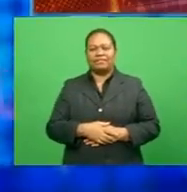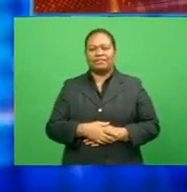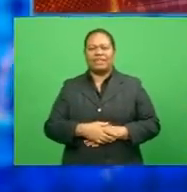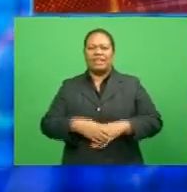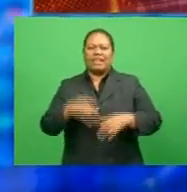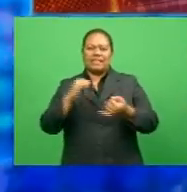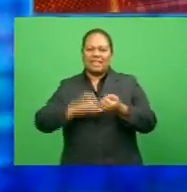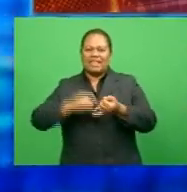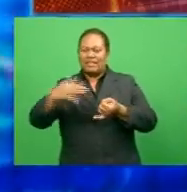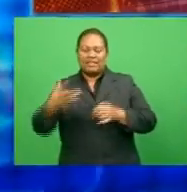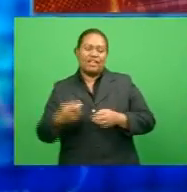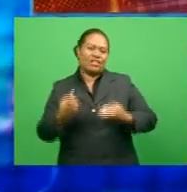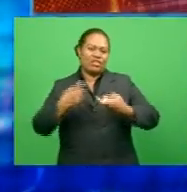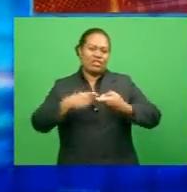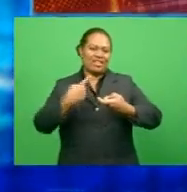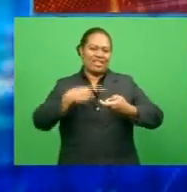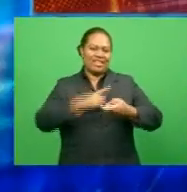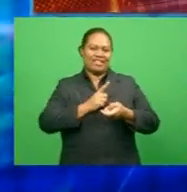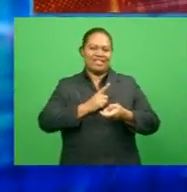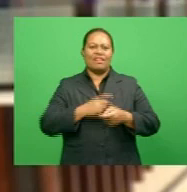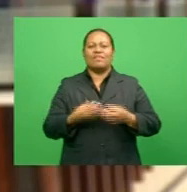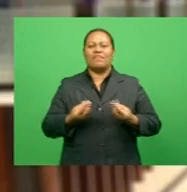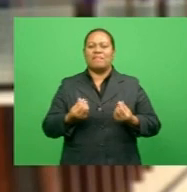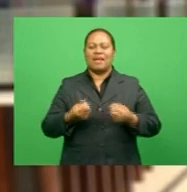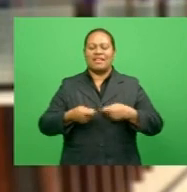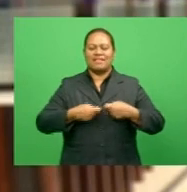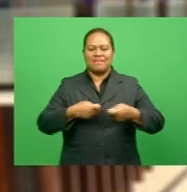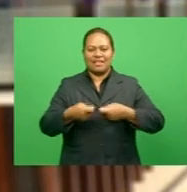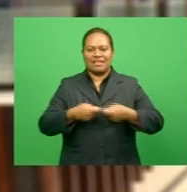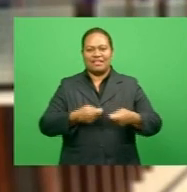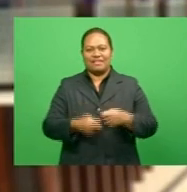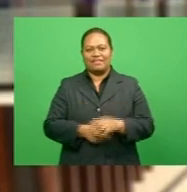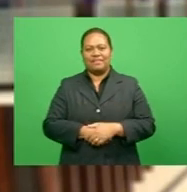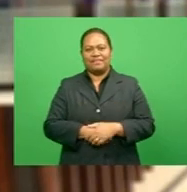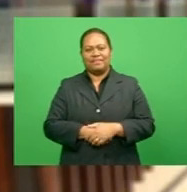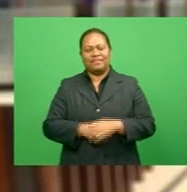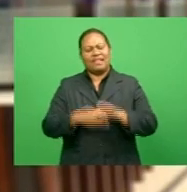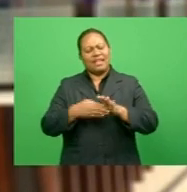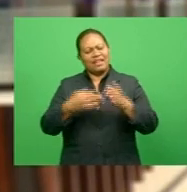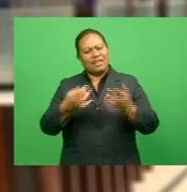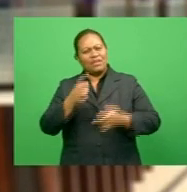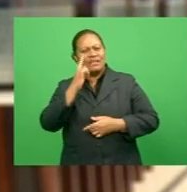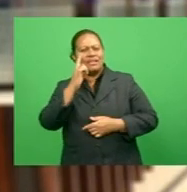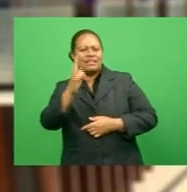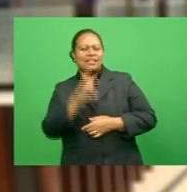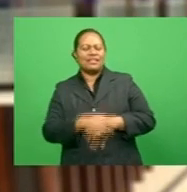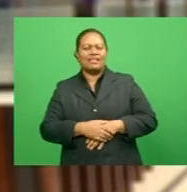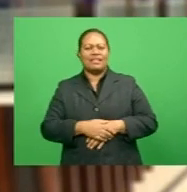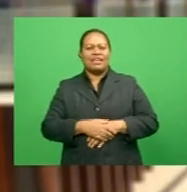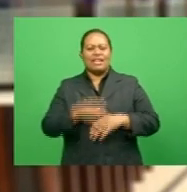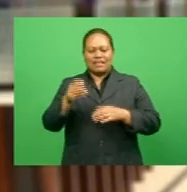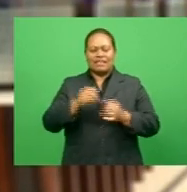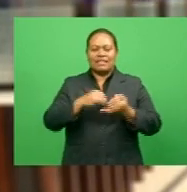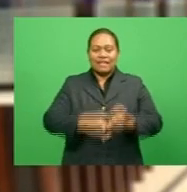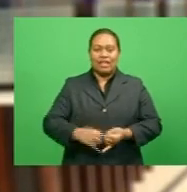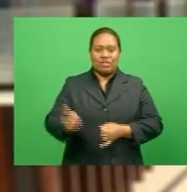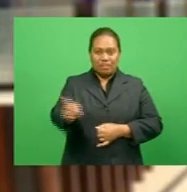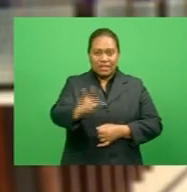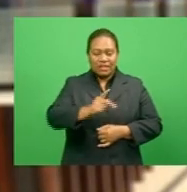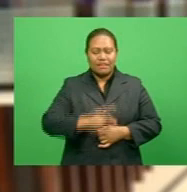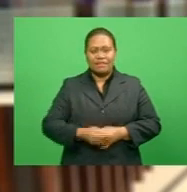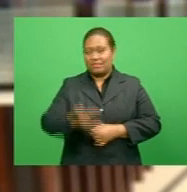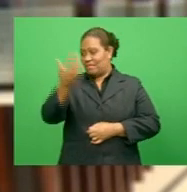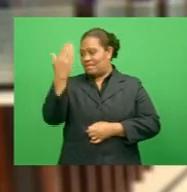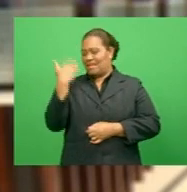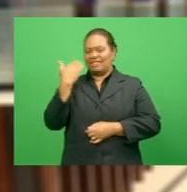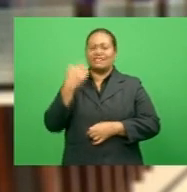Sanifa joins us next with the latest from the money market. Let's review the South Pacific Stock Exchange market statistics for last